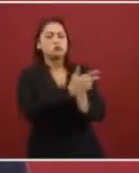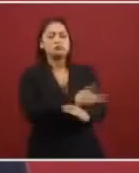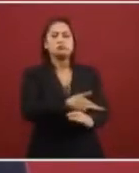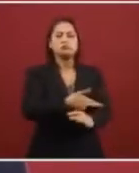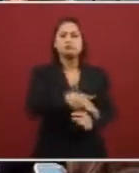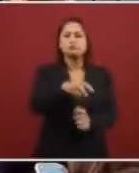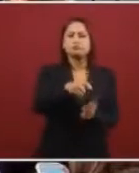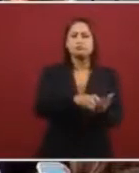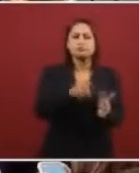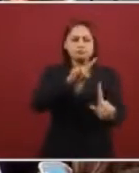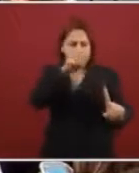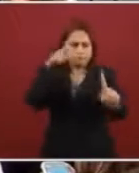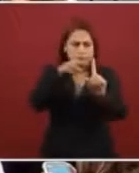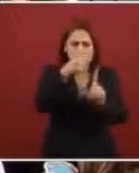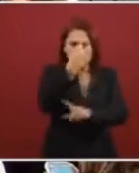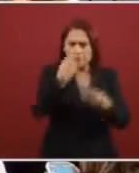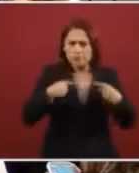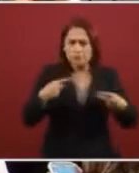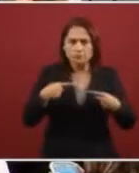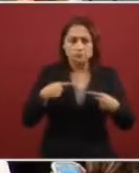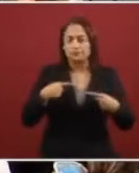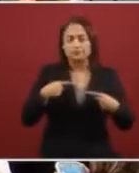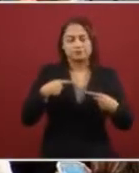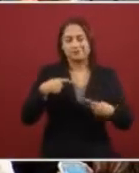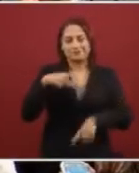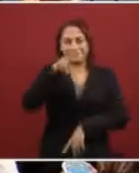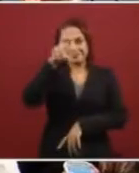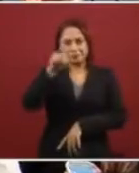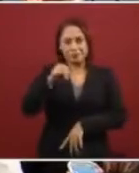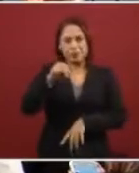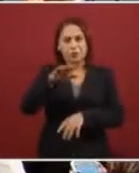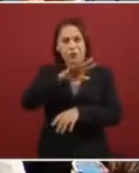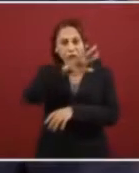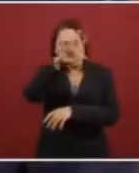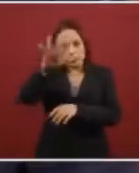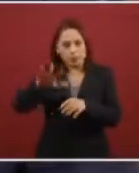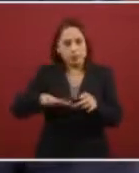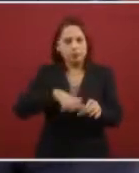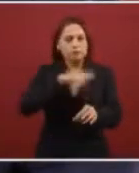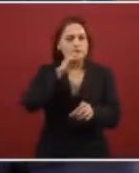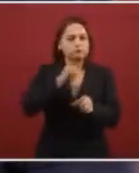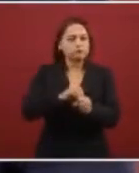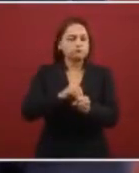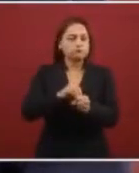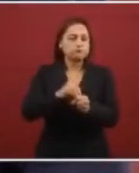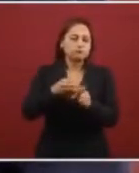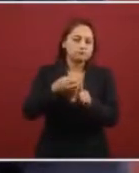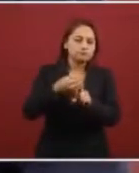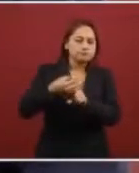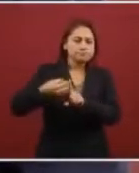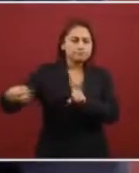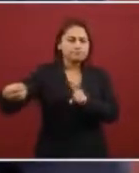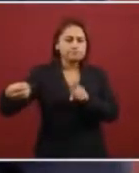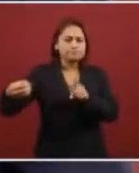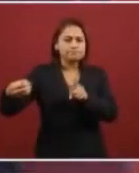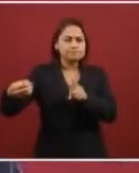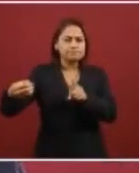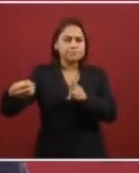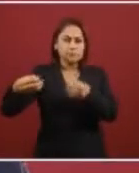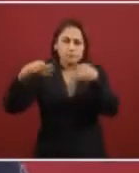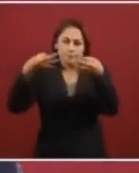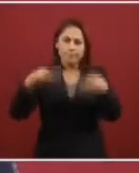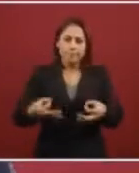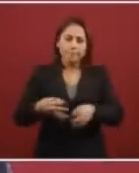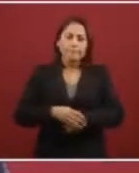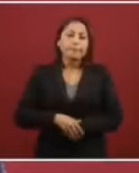with destinated people es poner or predestined orden en esto people. It's just to put order. Es Lo mismo que tratamos ayer. It's the